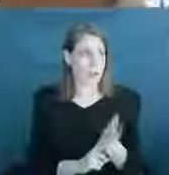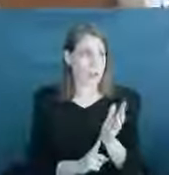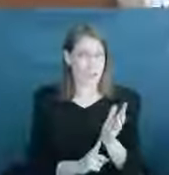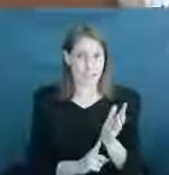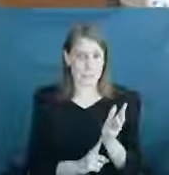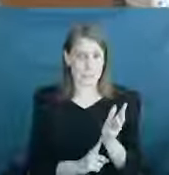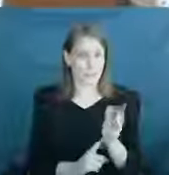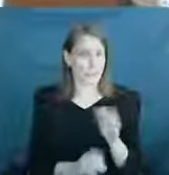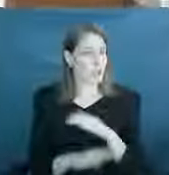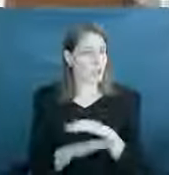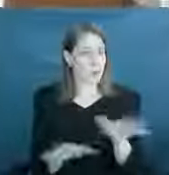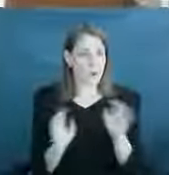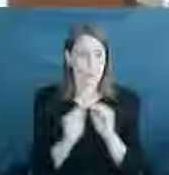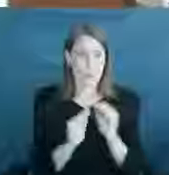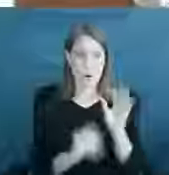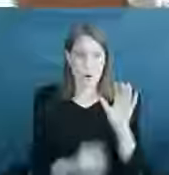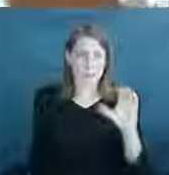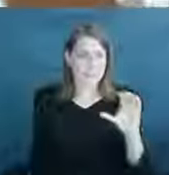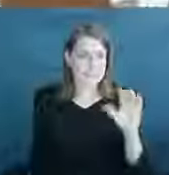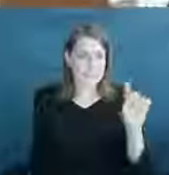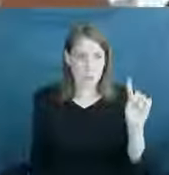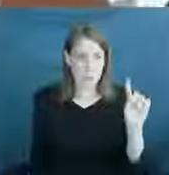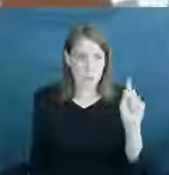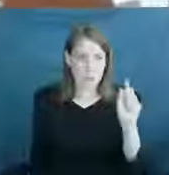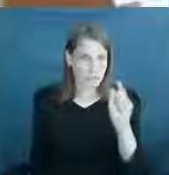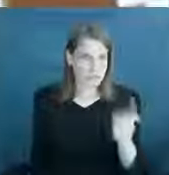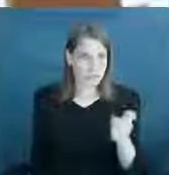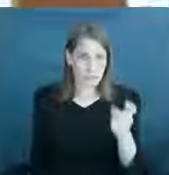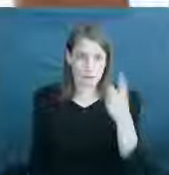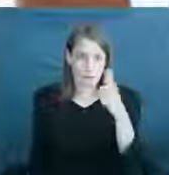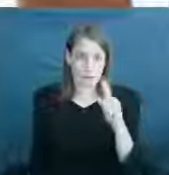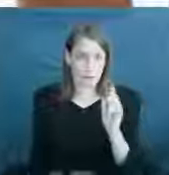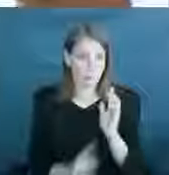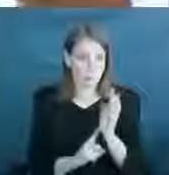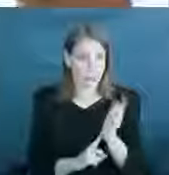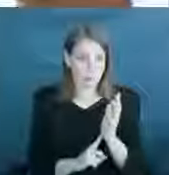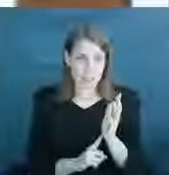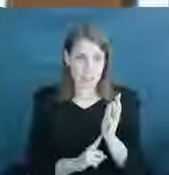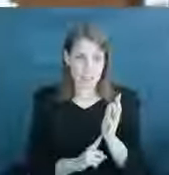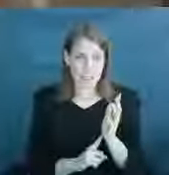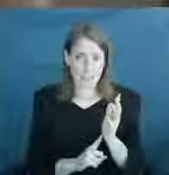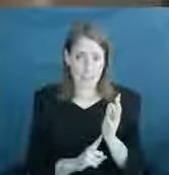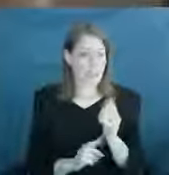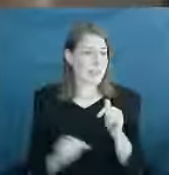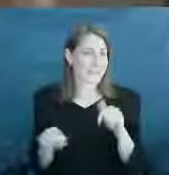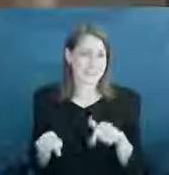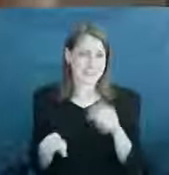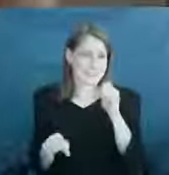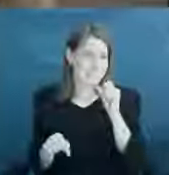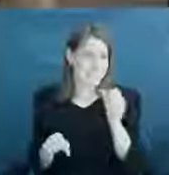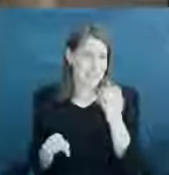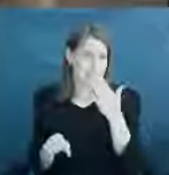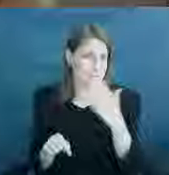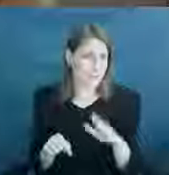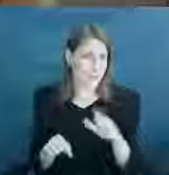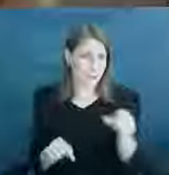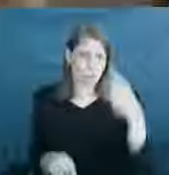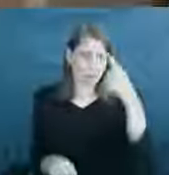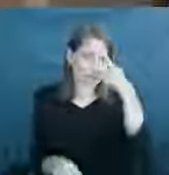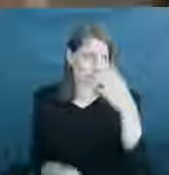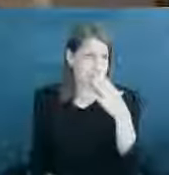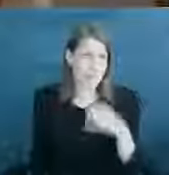some massive reinforcement, and so will I. Let's spend 5 minutes going around, and we won't pay any attention, no more C1s for 5